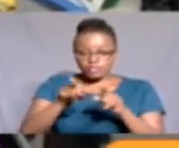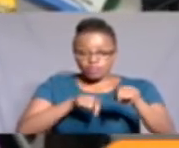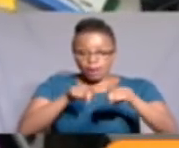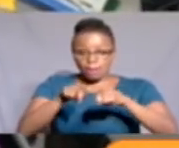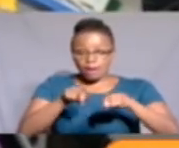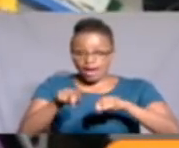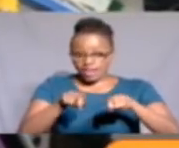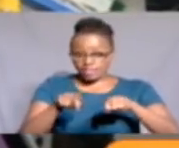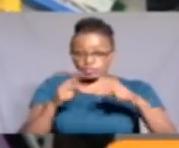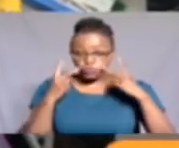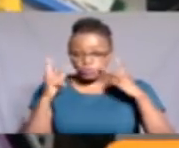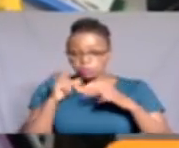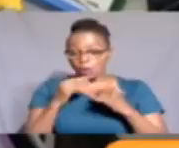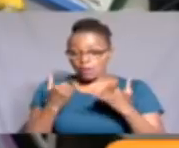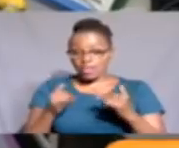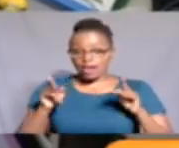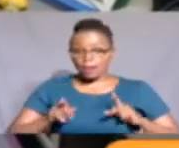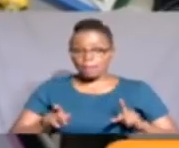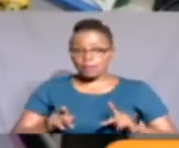see, by young people.